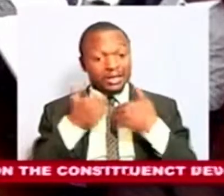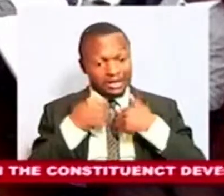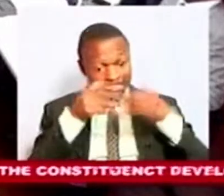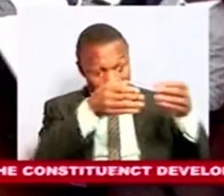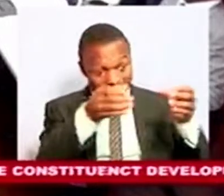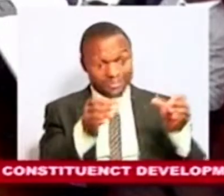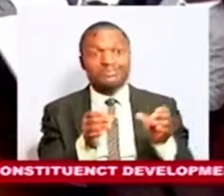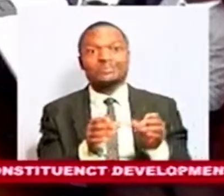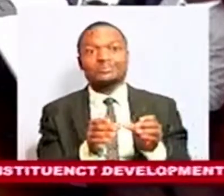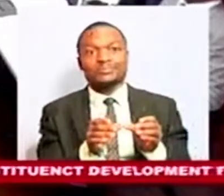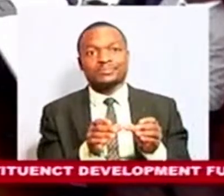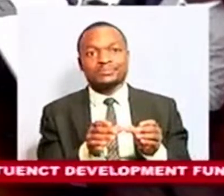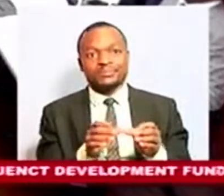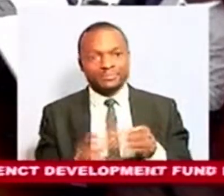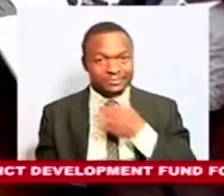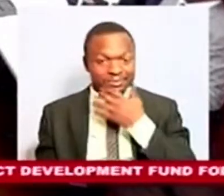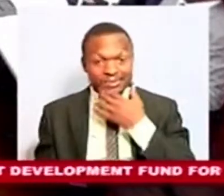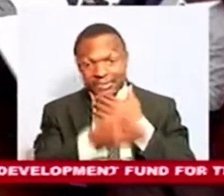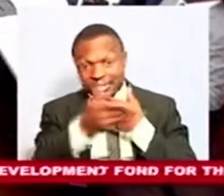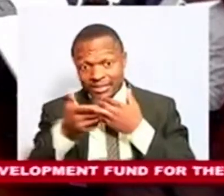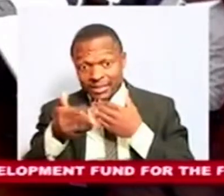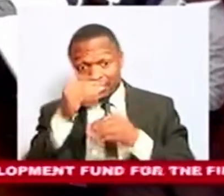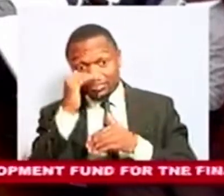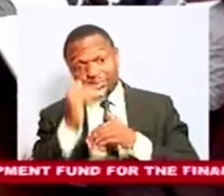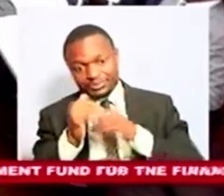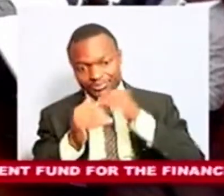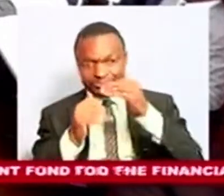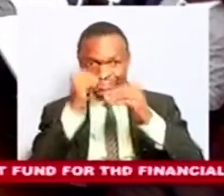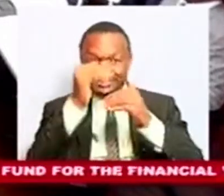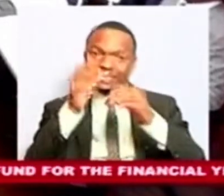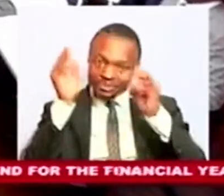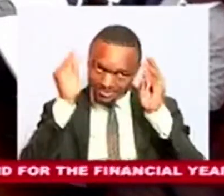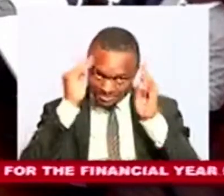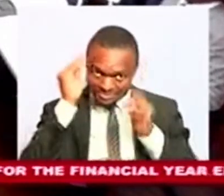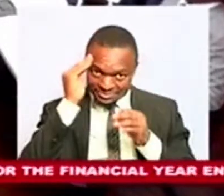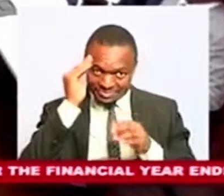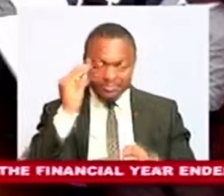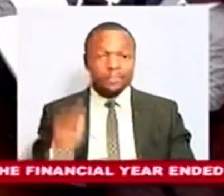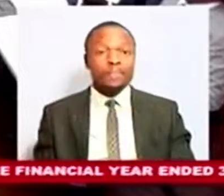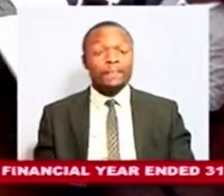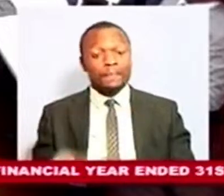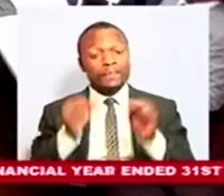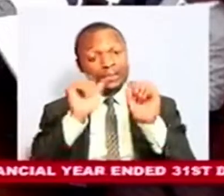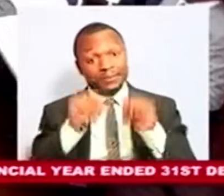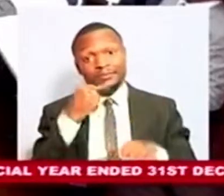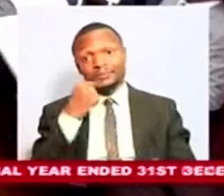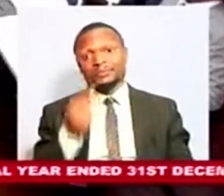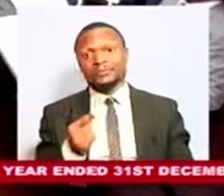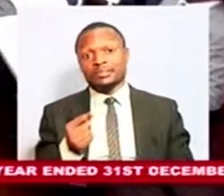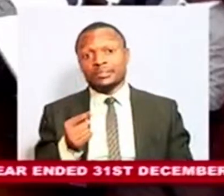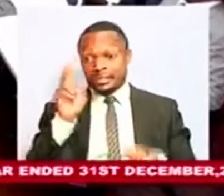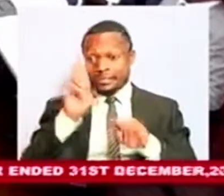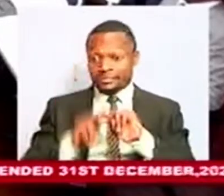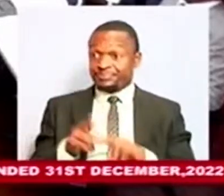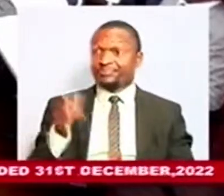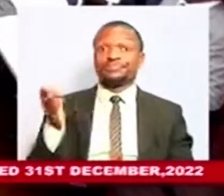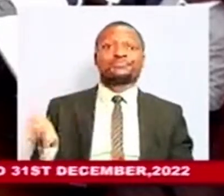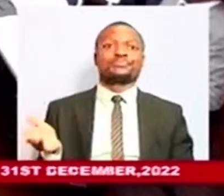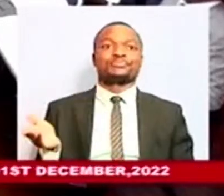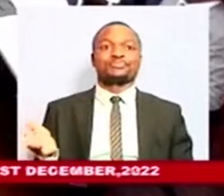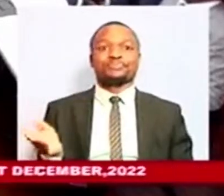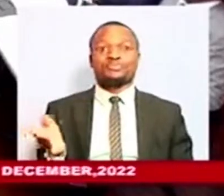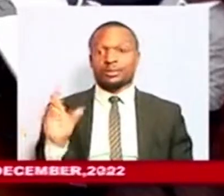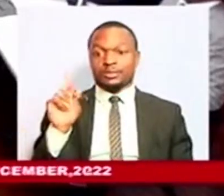constituencies. So all those procedures we're very much aware. If I can tell you, sitting here, all